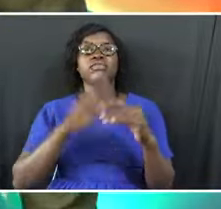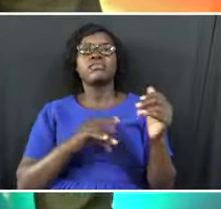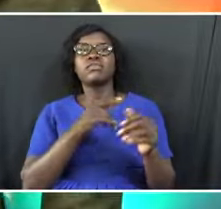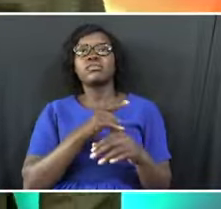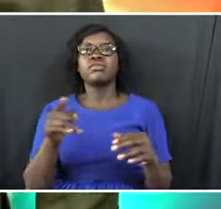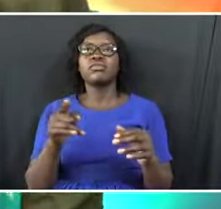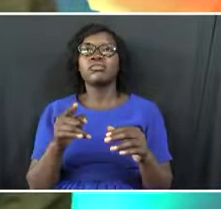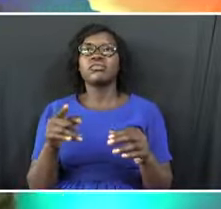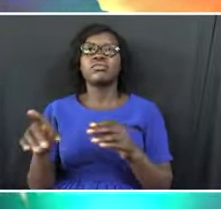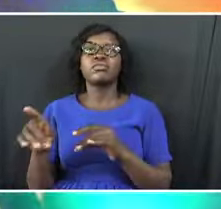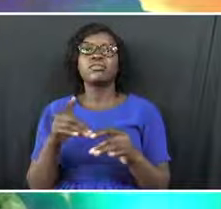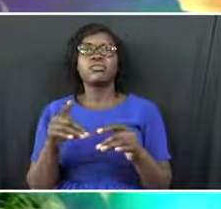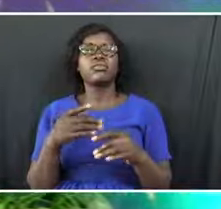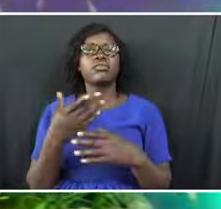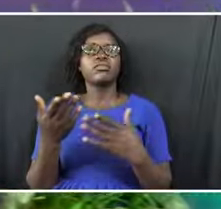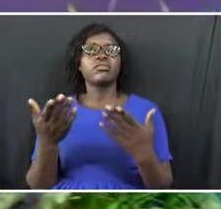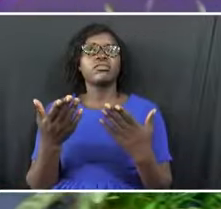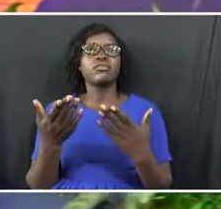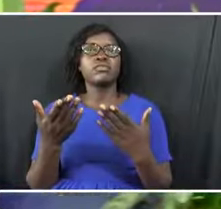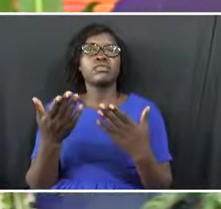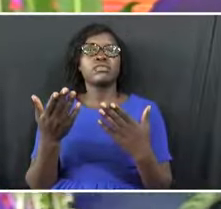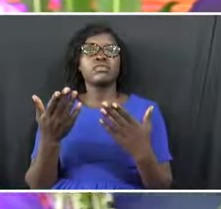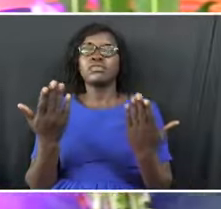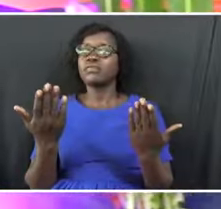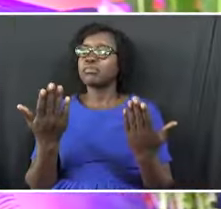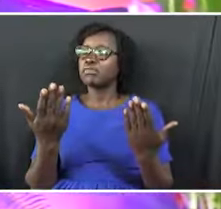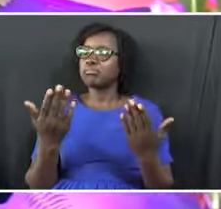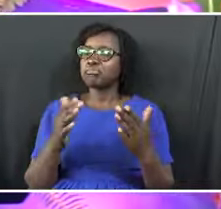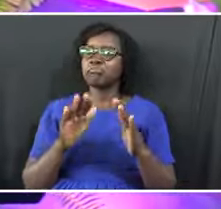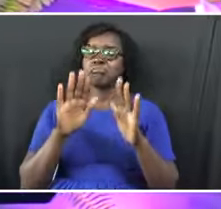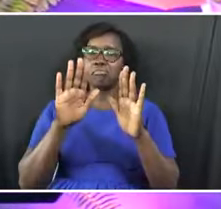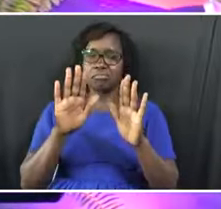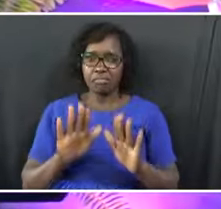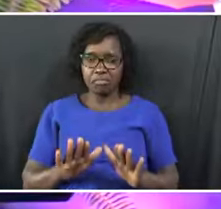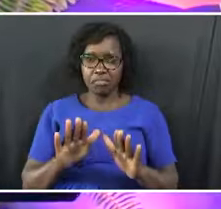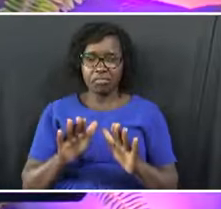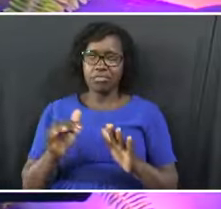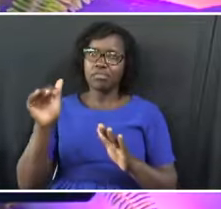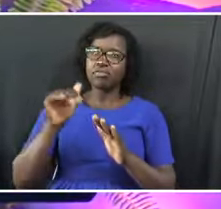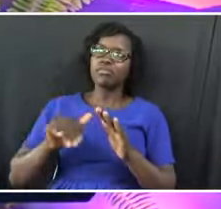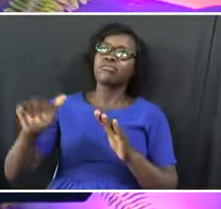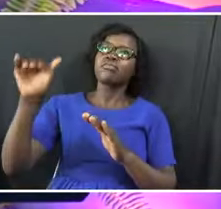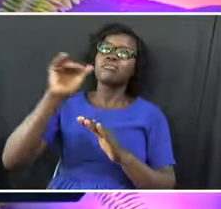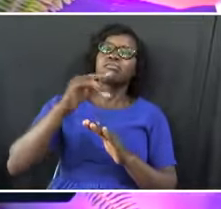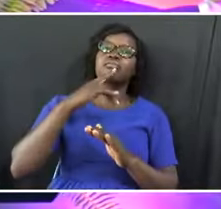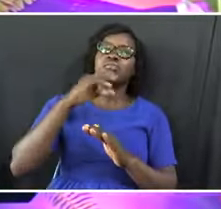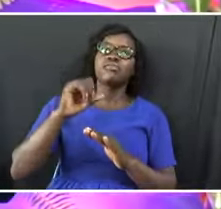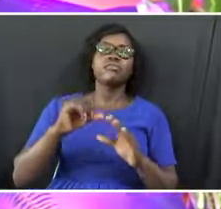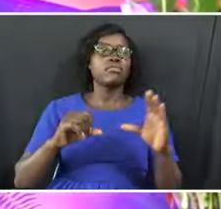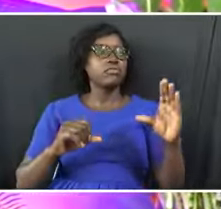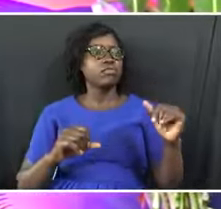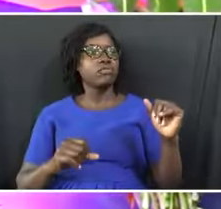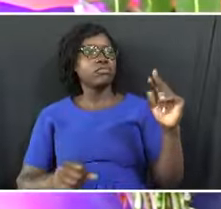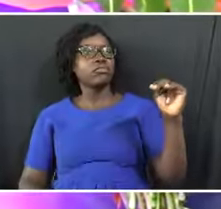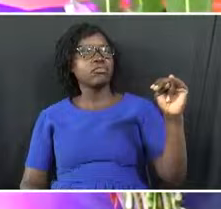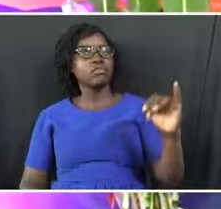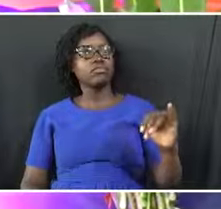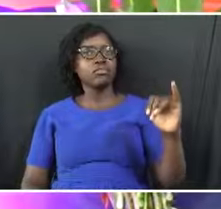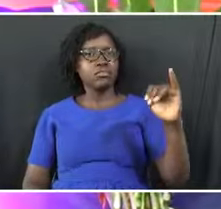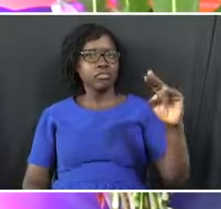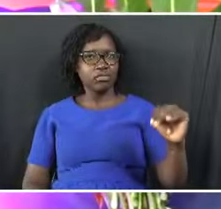the elimination method for you to raise up, right? Yes. So Cain devised